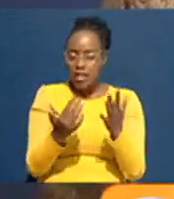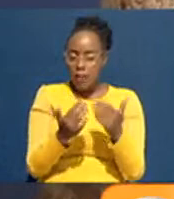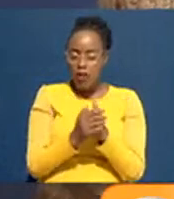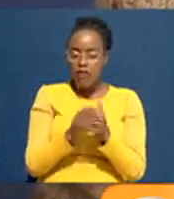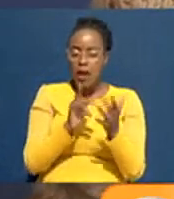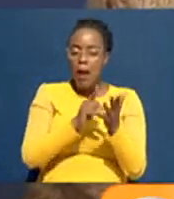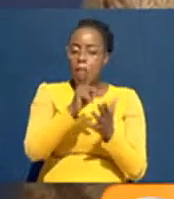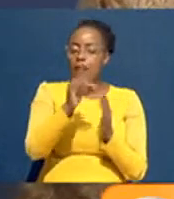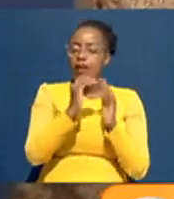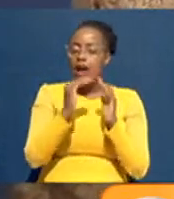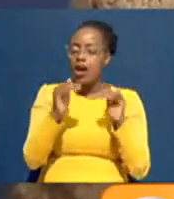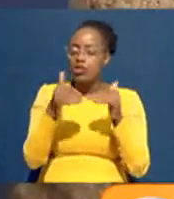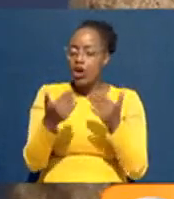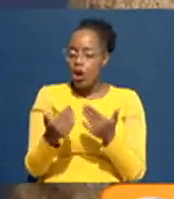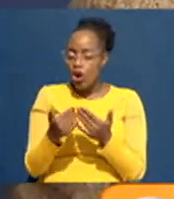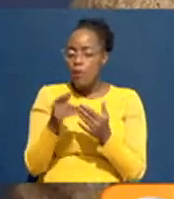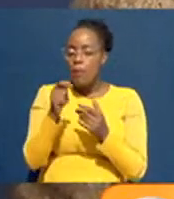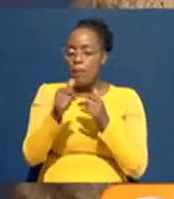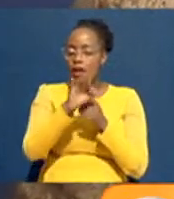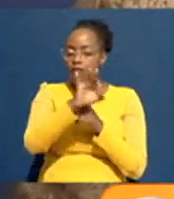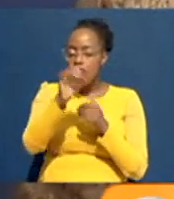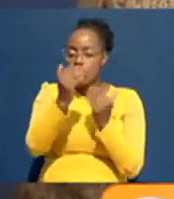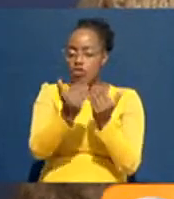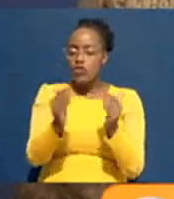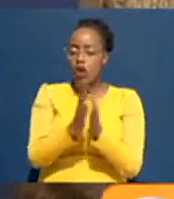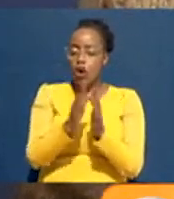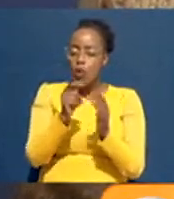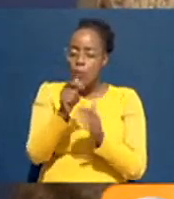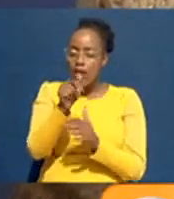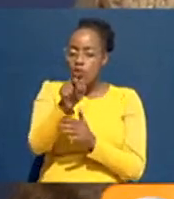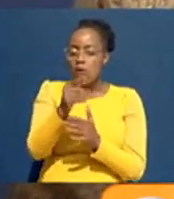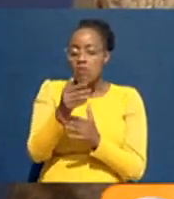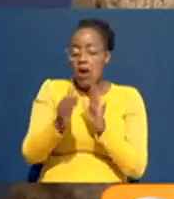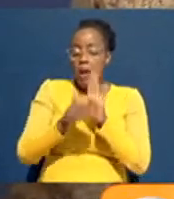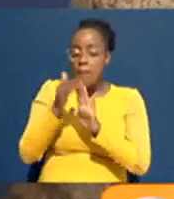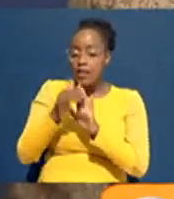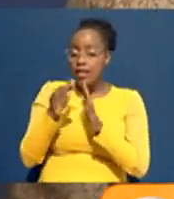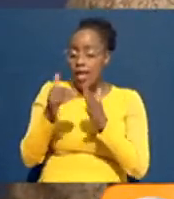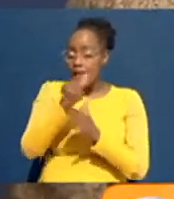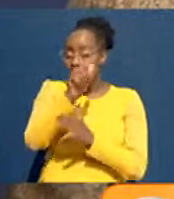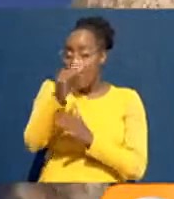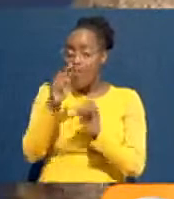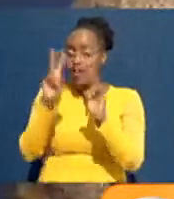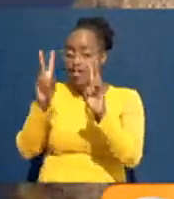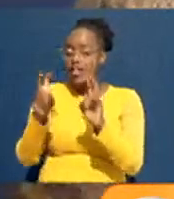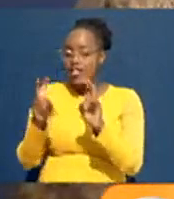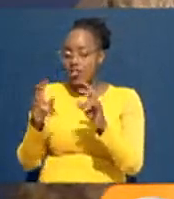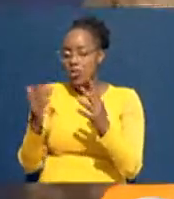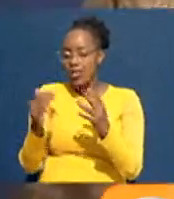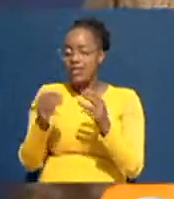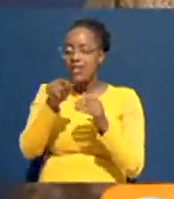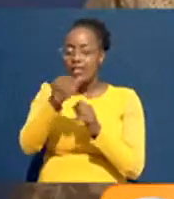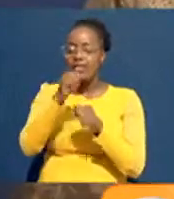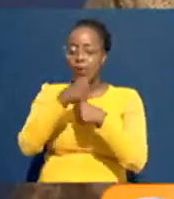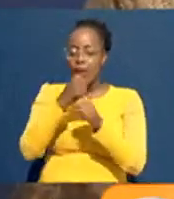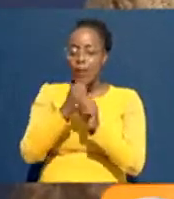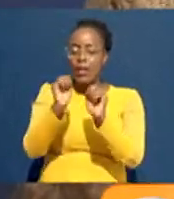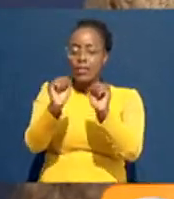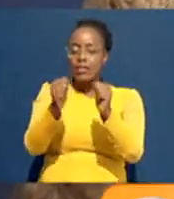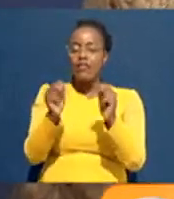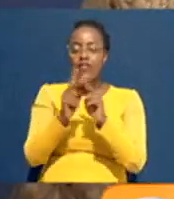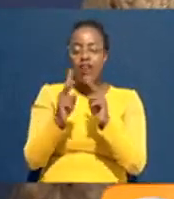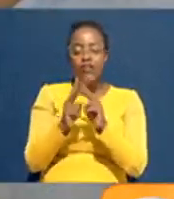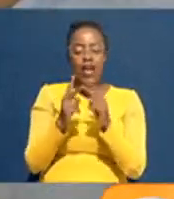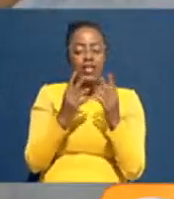buying a house, educating your children, educating yourself, or for emergencies in life, most definitely it will make saving very,